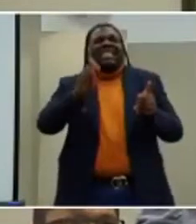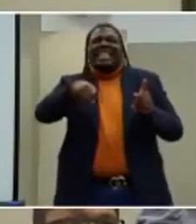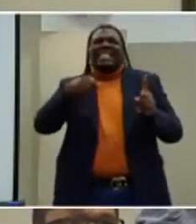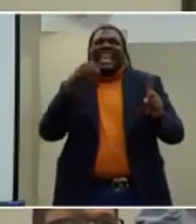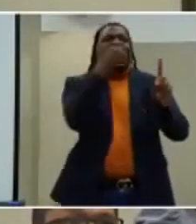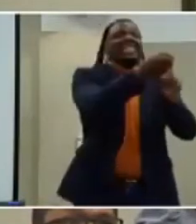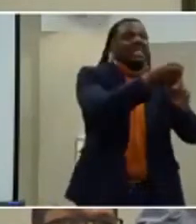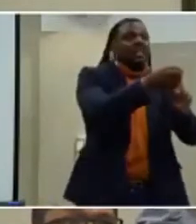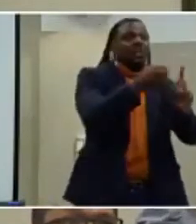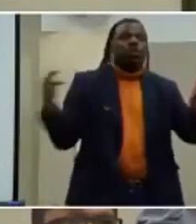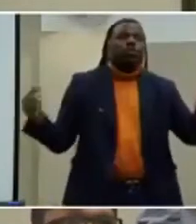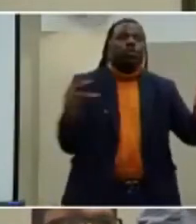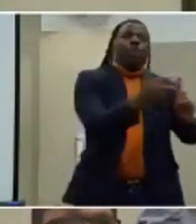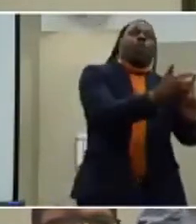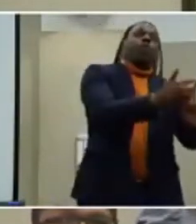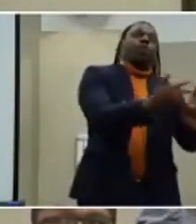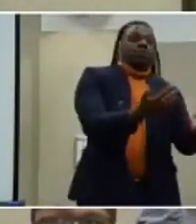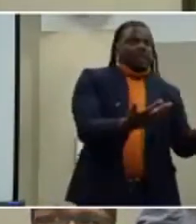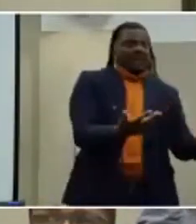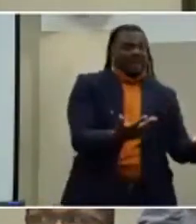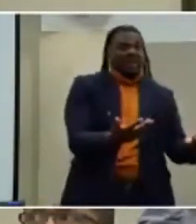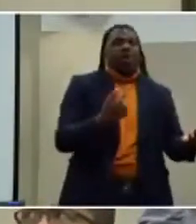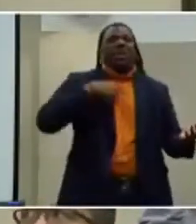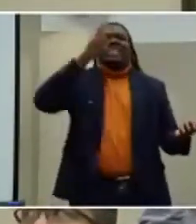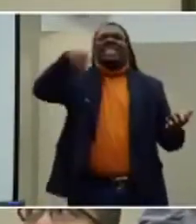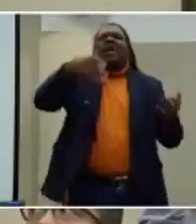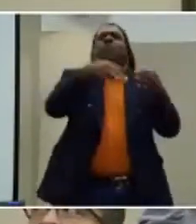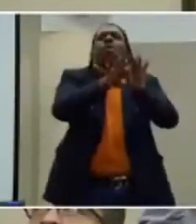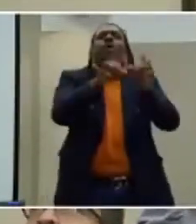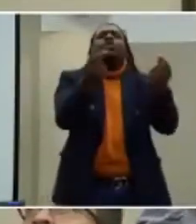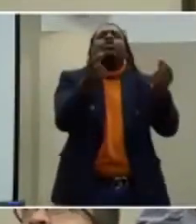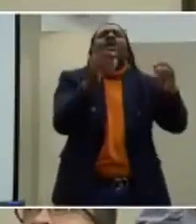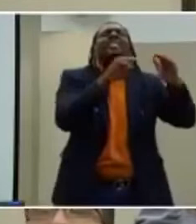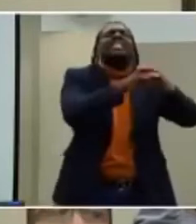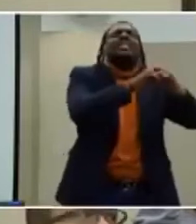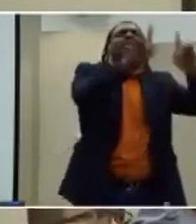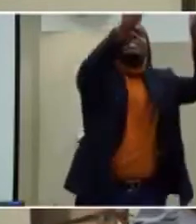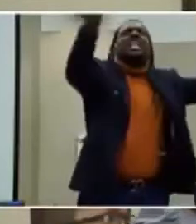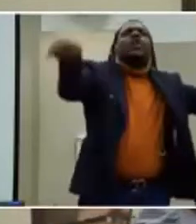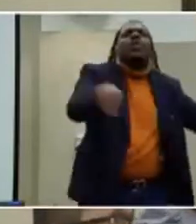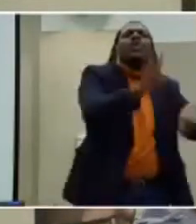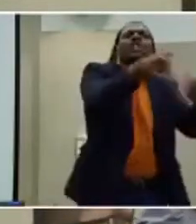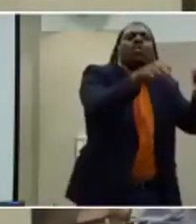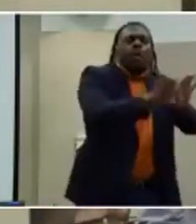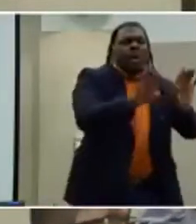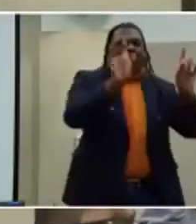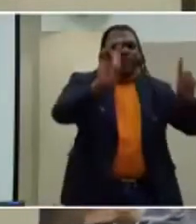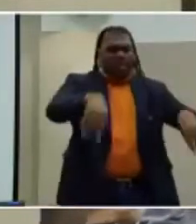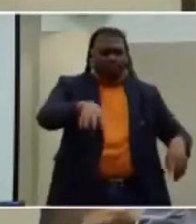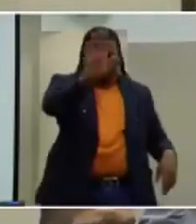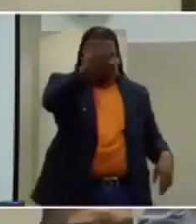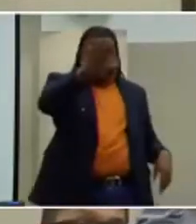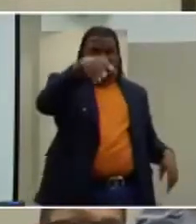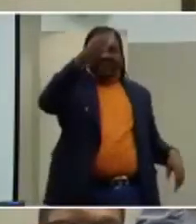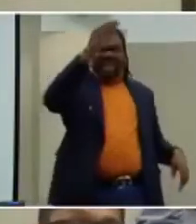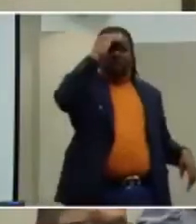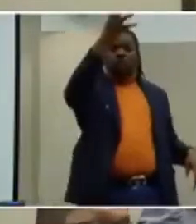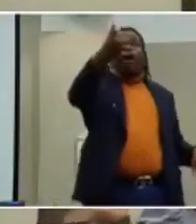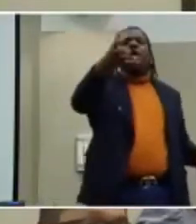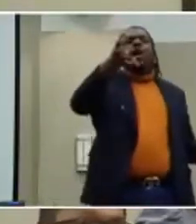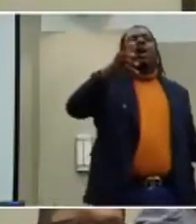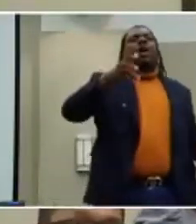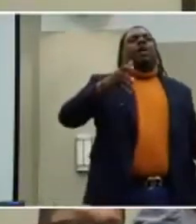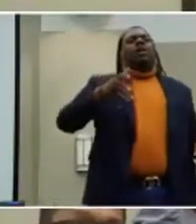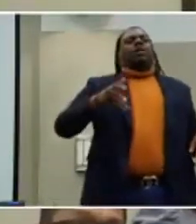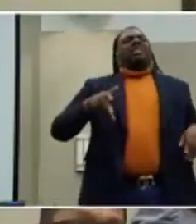been crossing. So we need our pedestrian signals to be accessible. But I'm going to go one step further because one of the previous